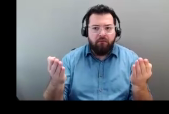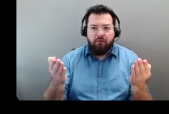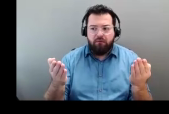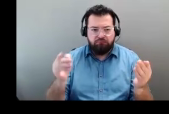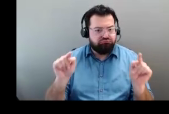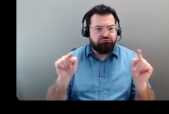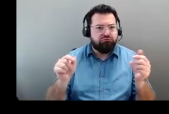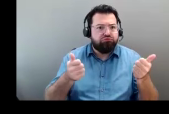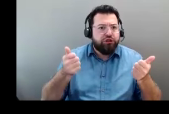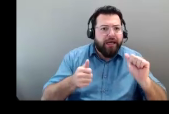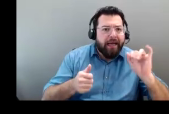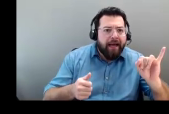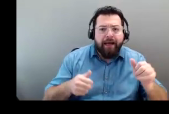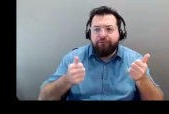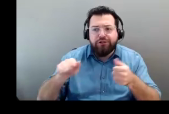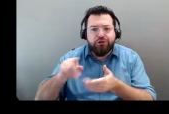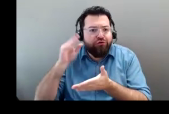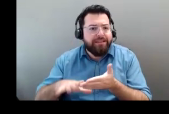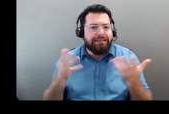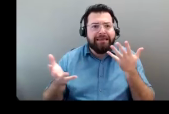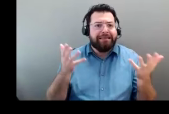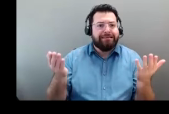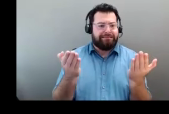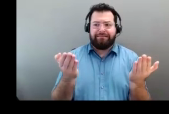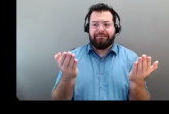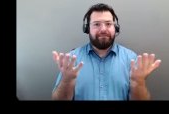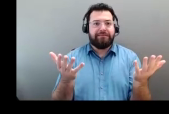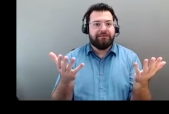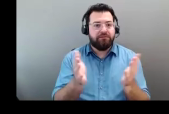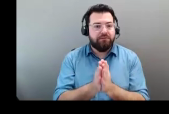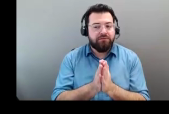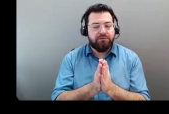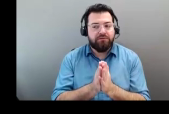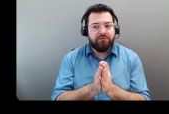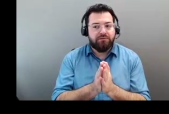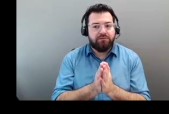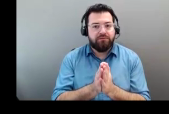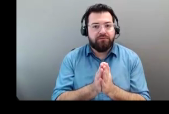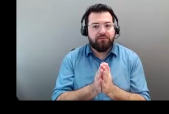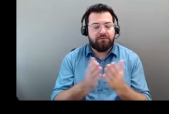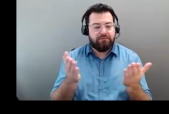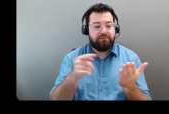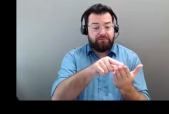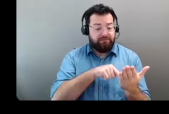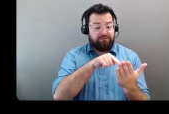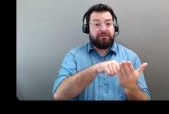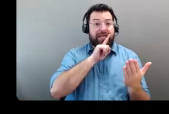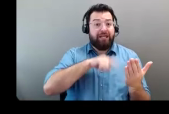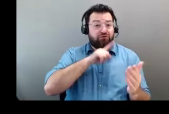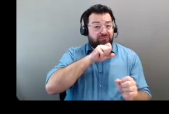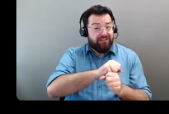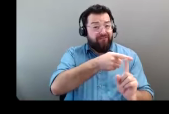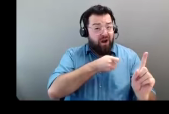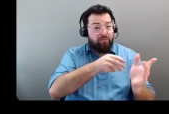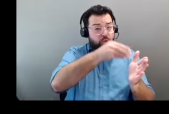and it's starting to blur that lines of are we are these actual student answers or is this